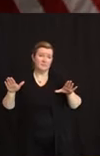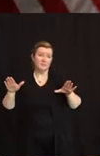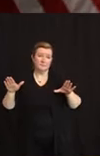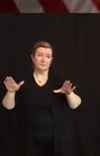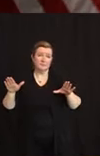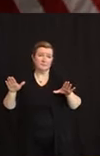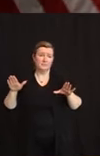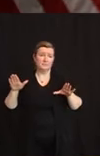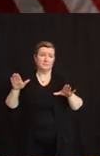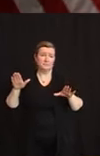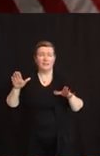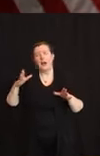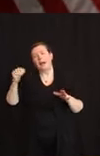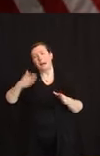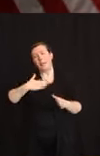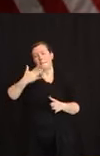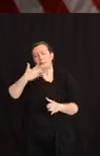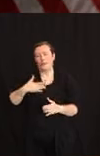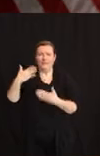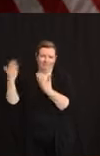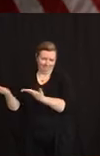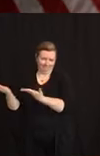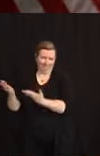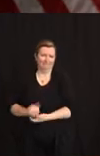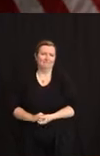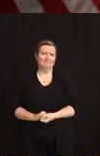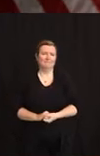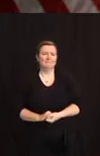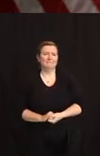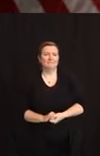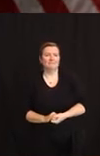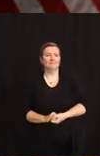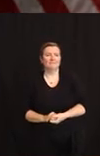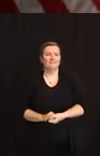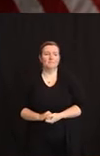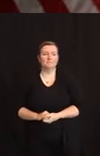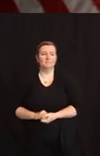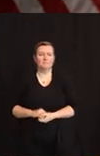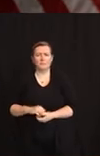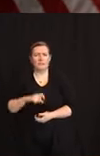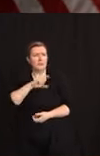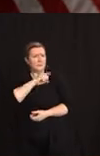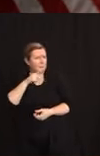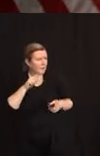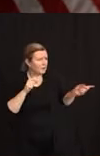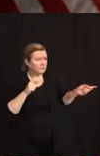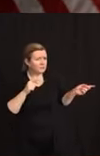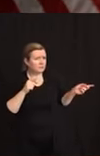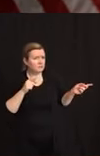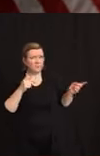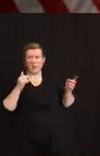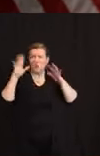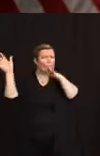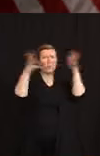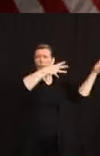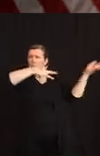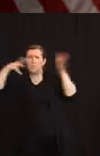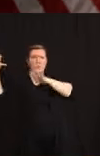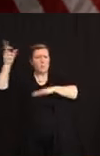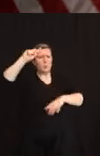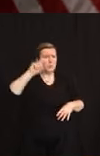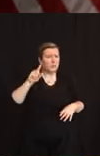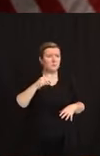and we're able to do that together. Pat, do you mind? It looks like it's already passed here, but any 30-second update on what folks